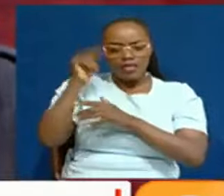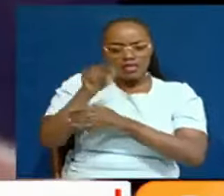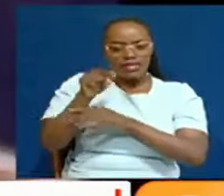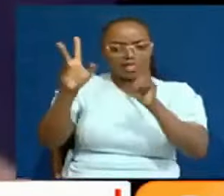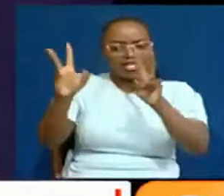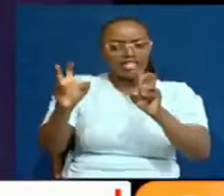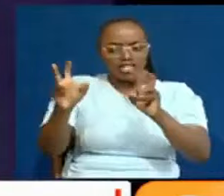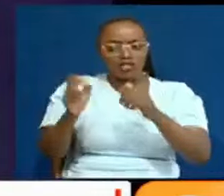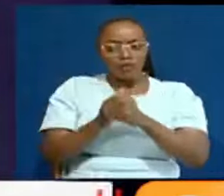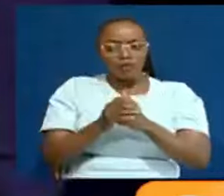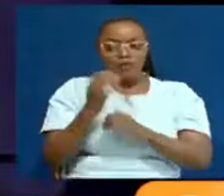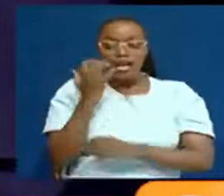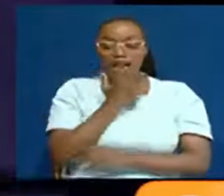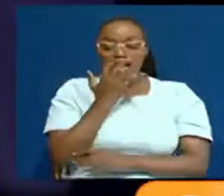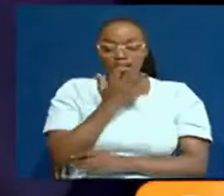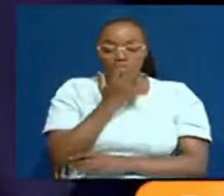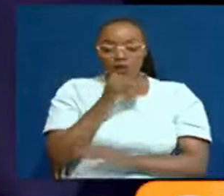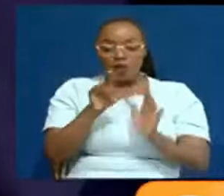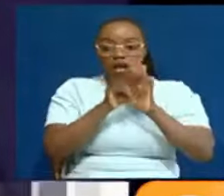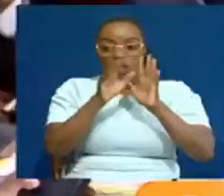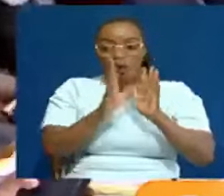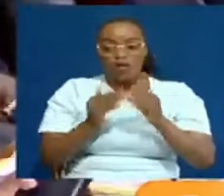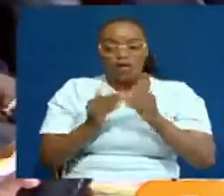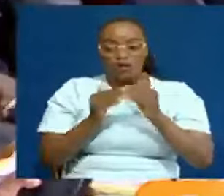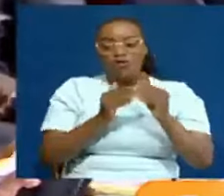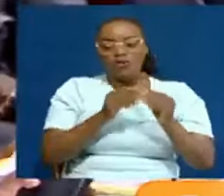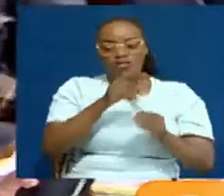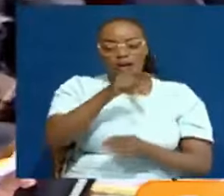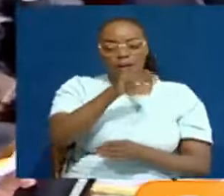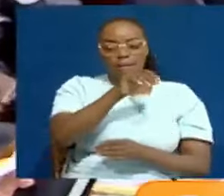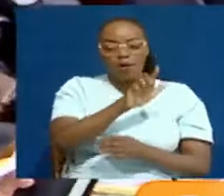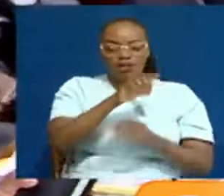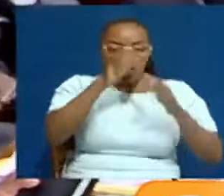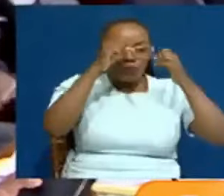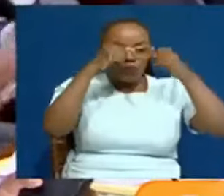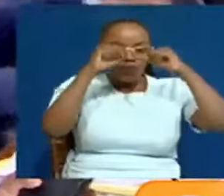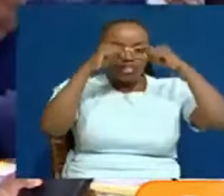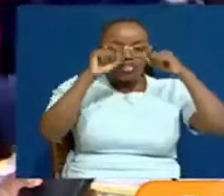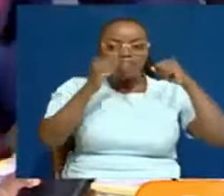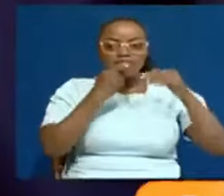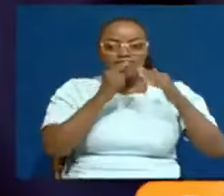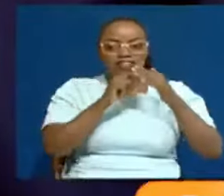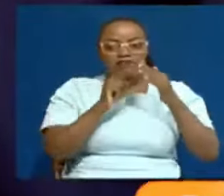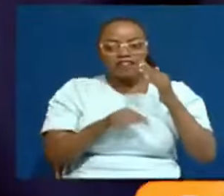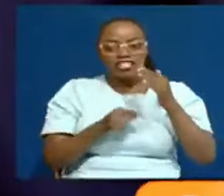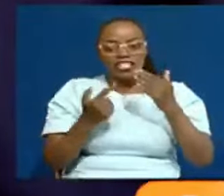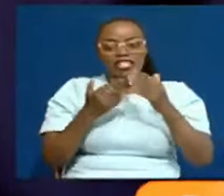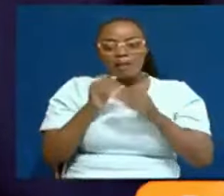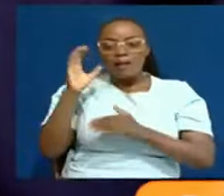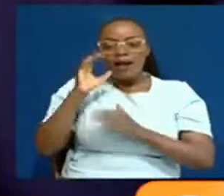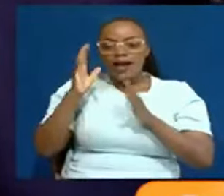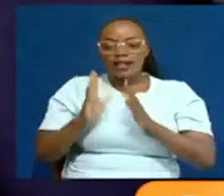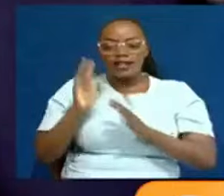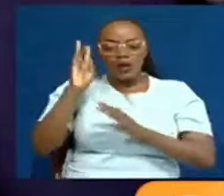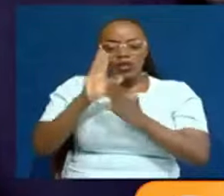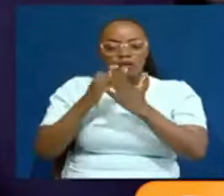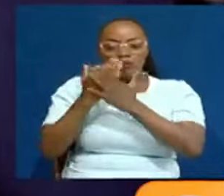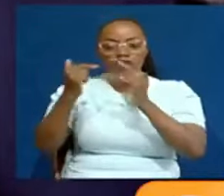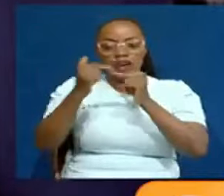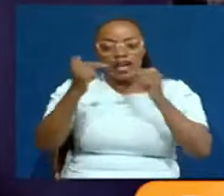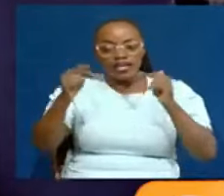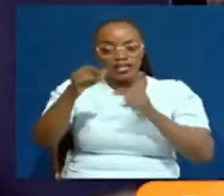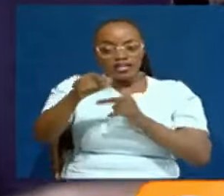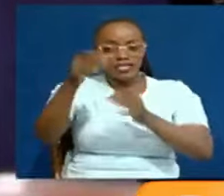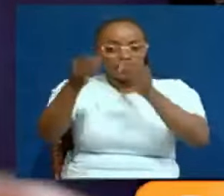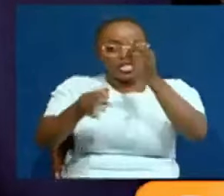matter. Gachagua's counsel, led by Paul Mwite, indicating to the court that their client will appeal against the